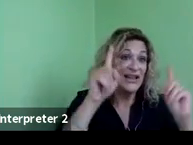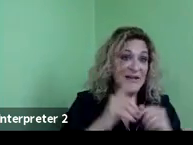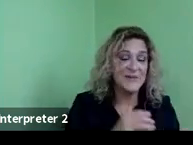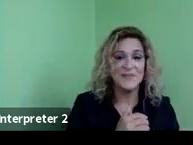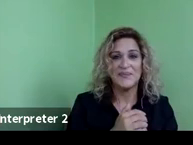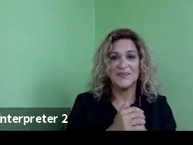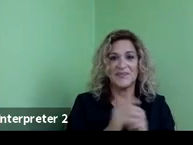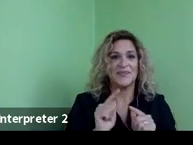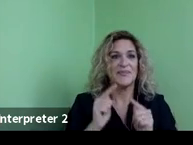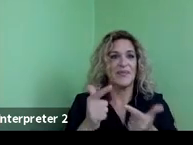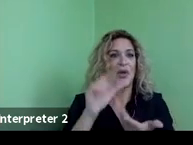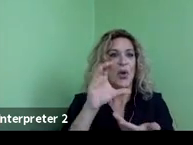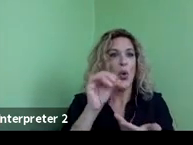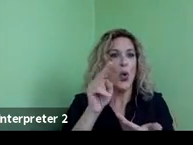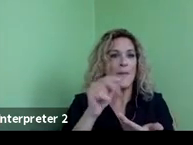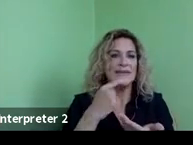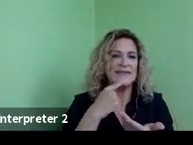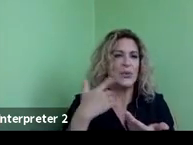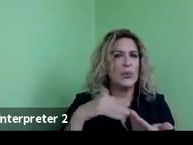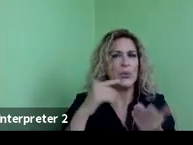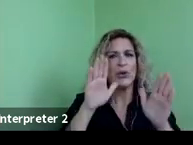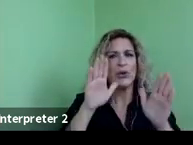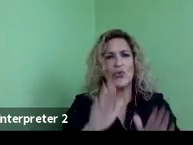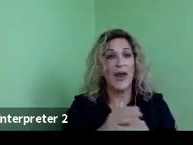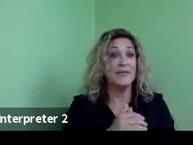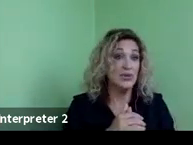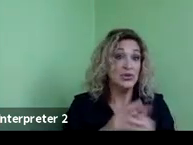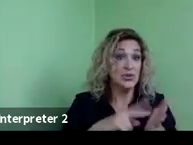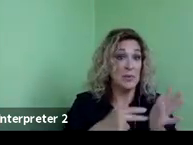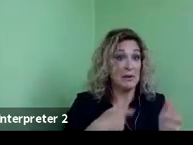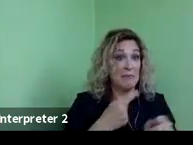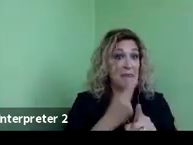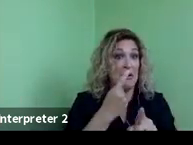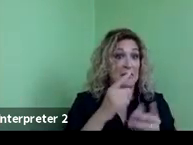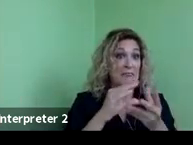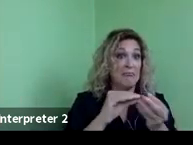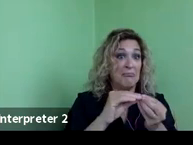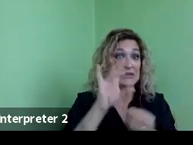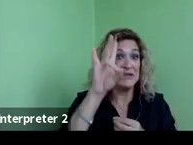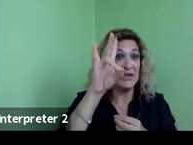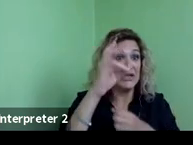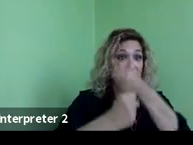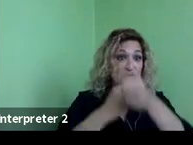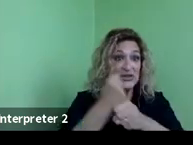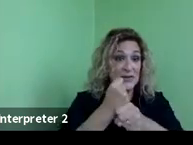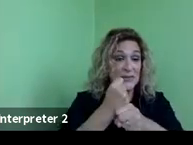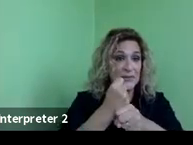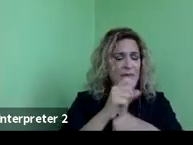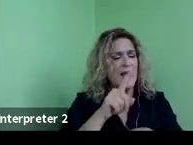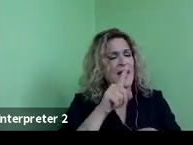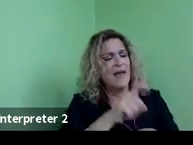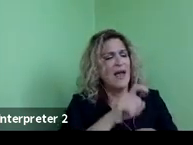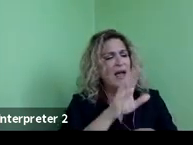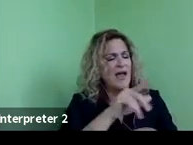Great. So it is 7 years. There you go. And is that the full file, or is